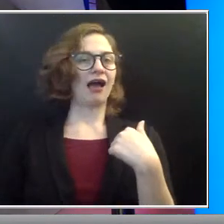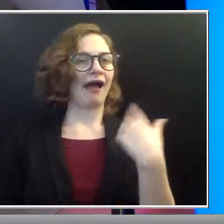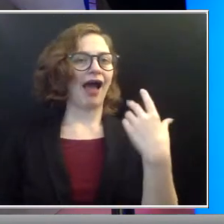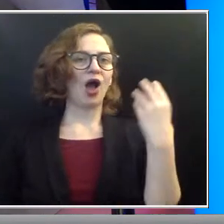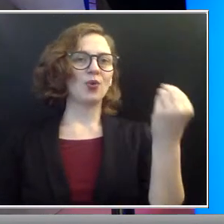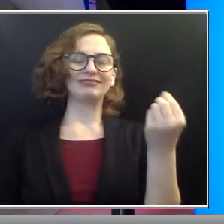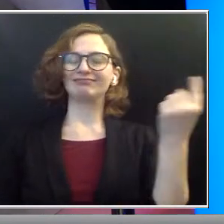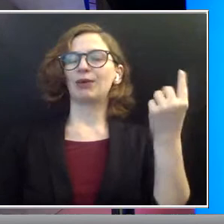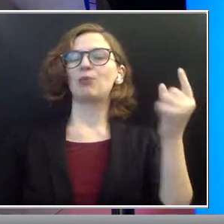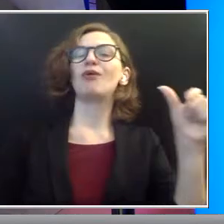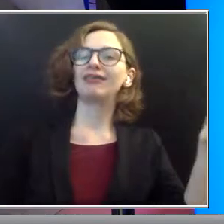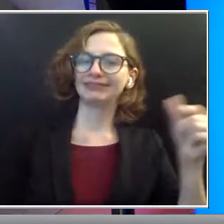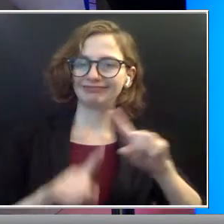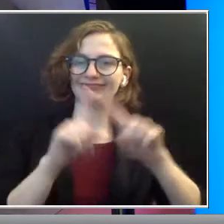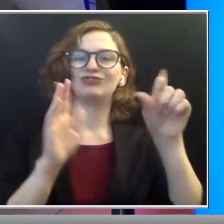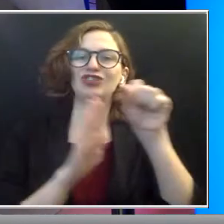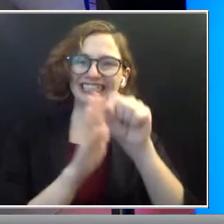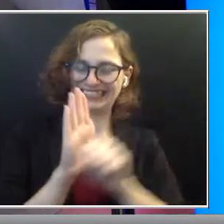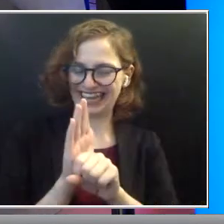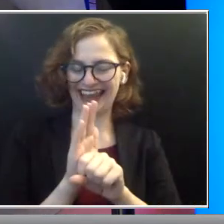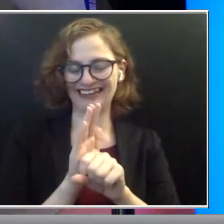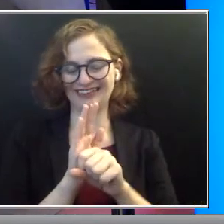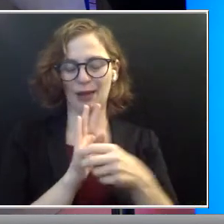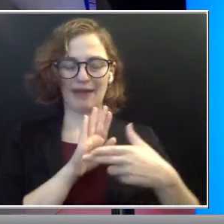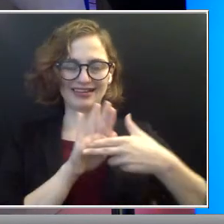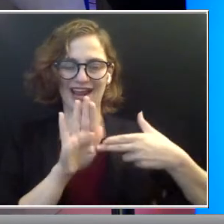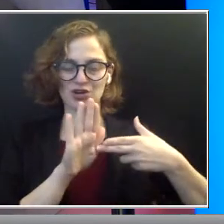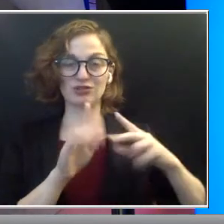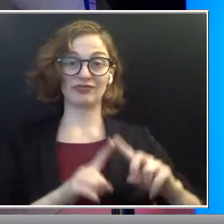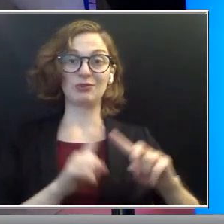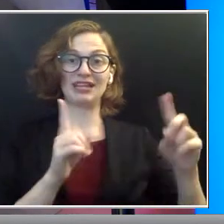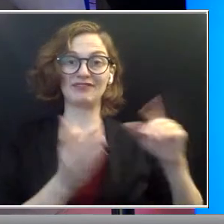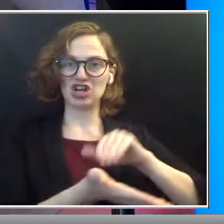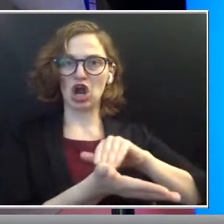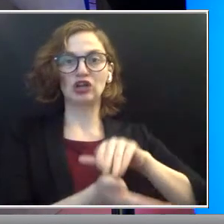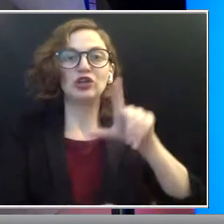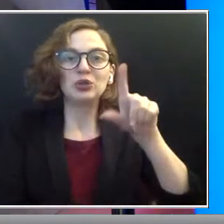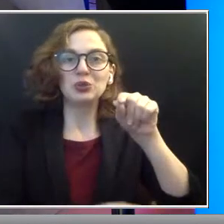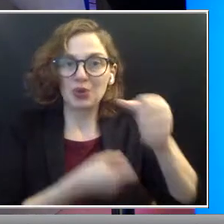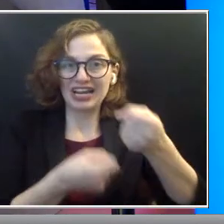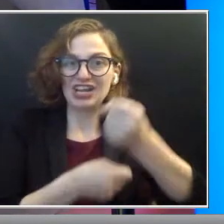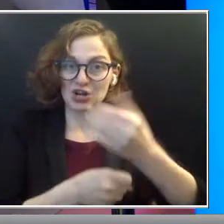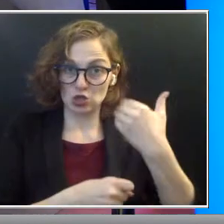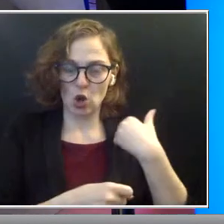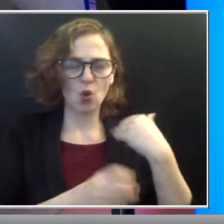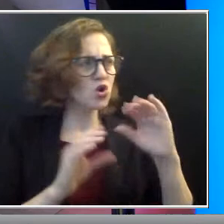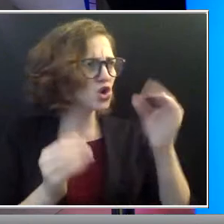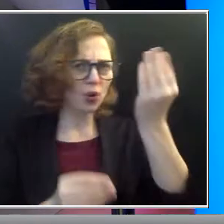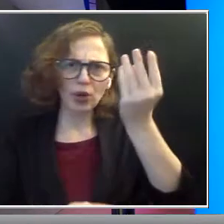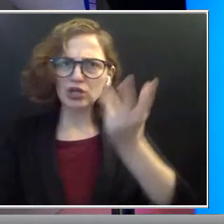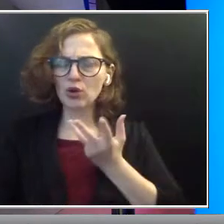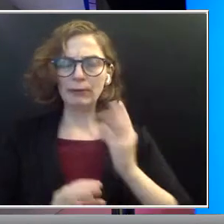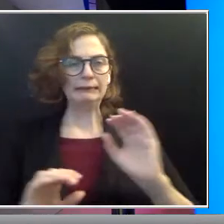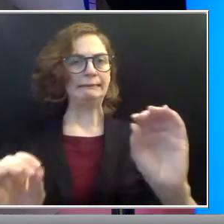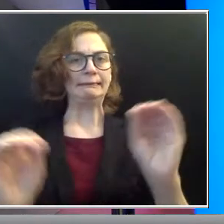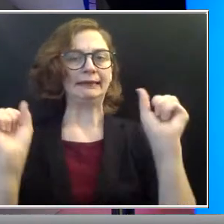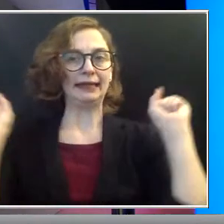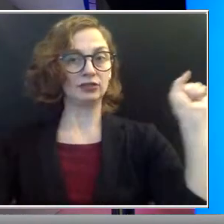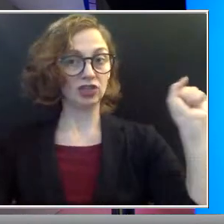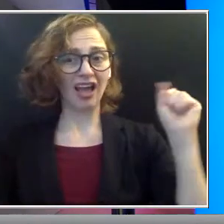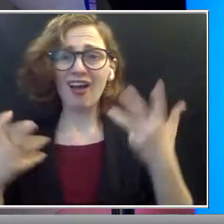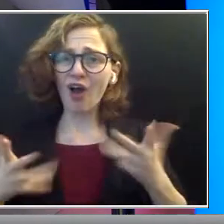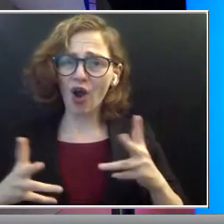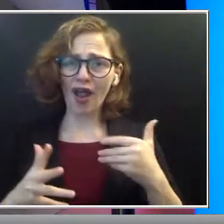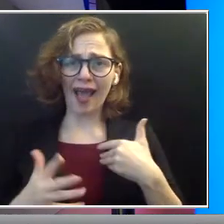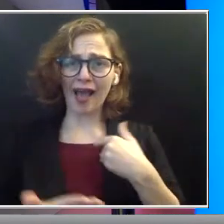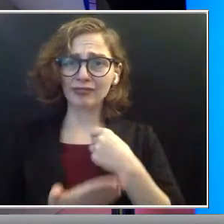doctors about 20 years ago. No one told me to stop exercising, and I had the racing heart already. Was that dangerous then to keep going? I mean, I